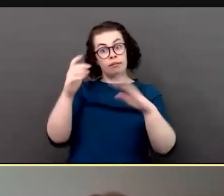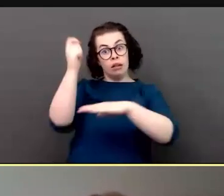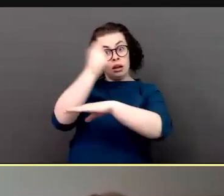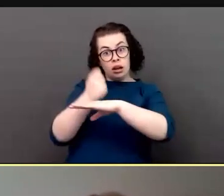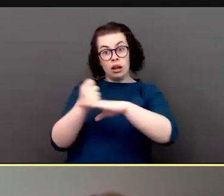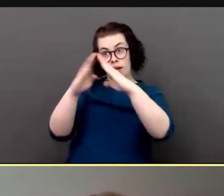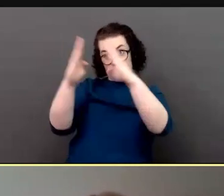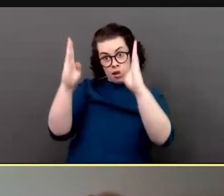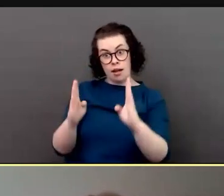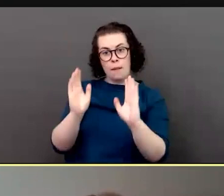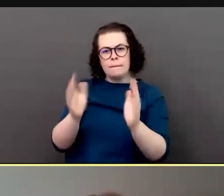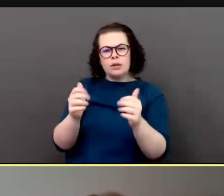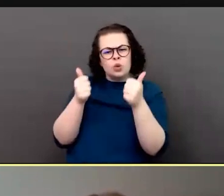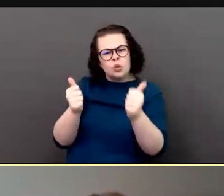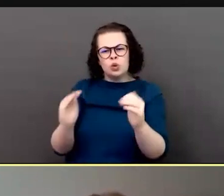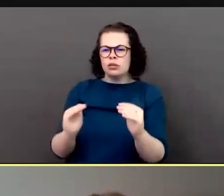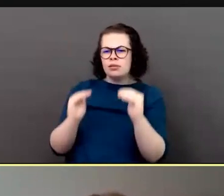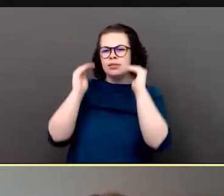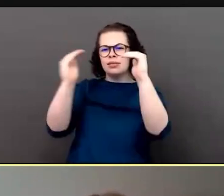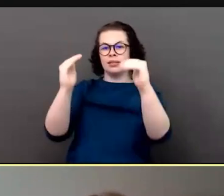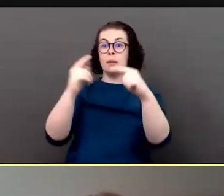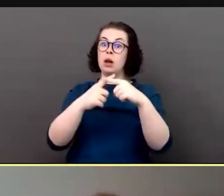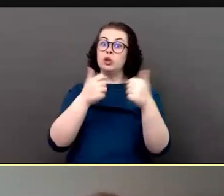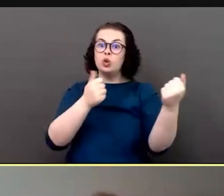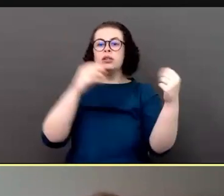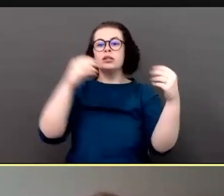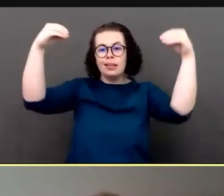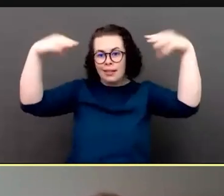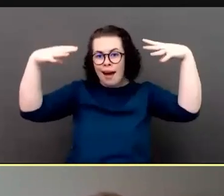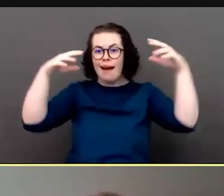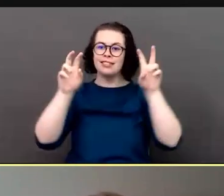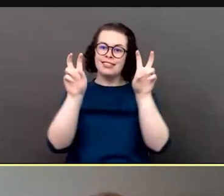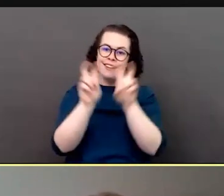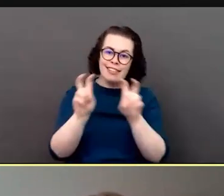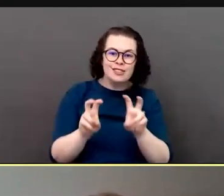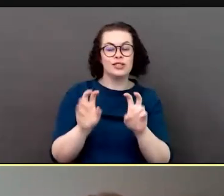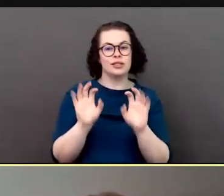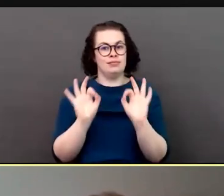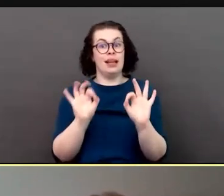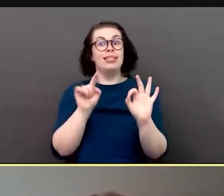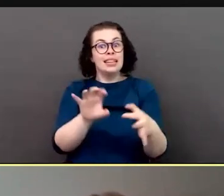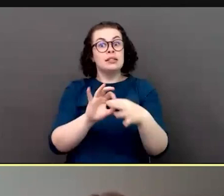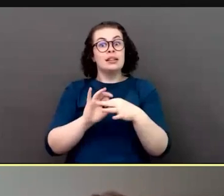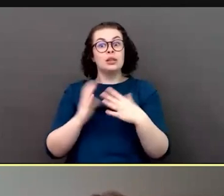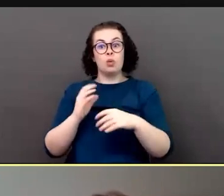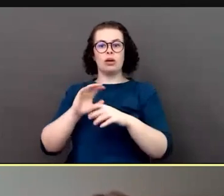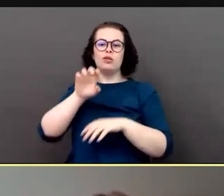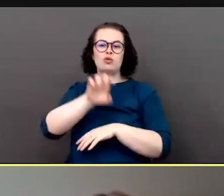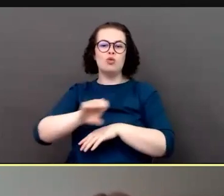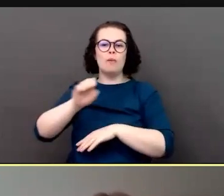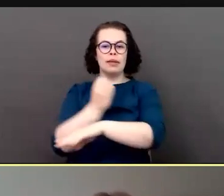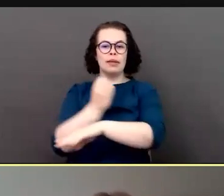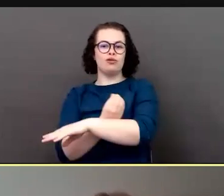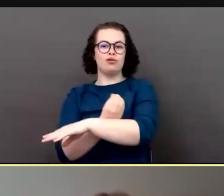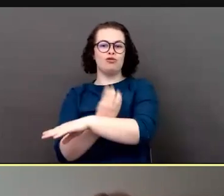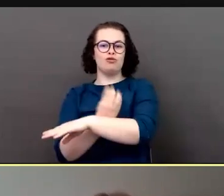sustainability policies and the energy efficiency. And the whole European Green Deal shows that when making the